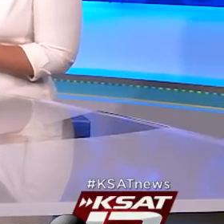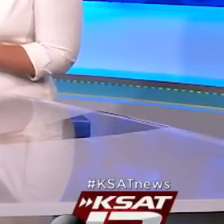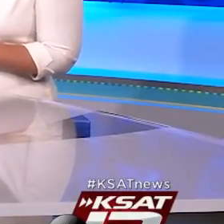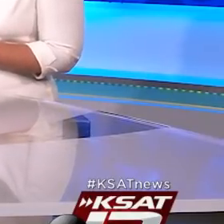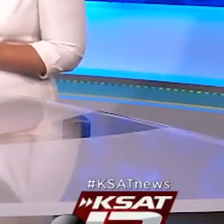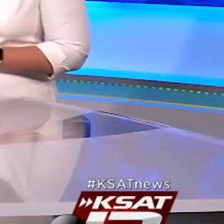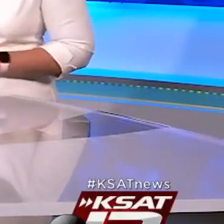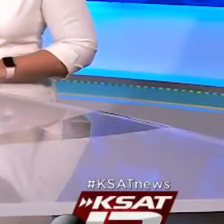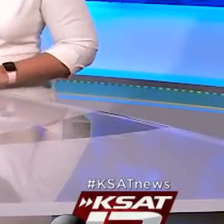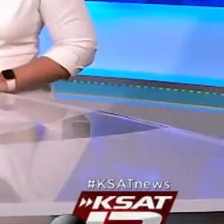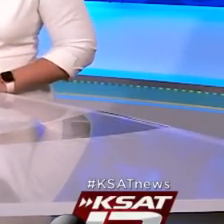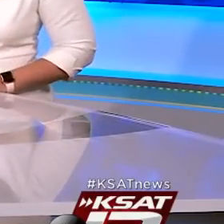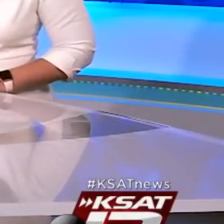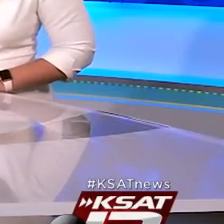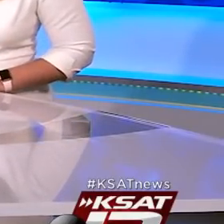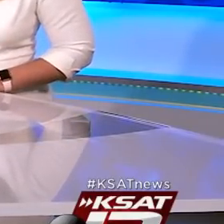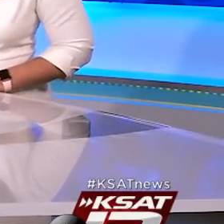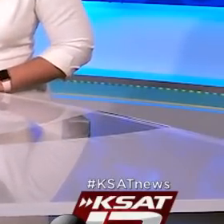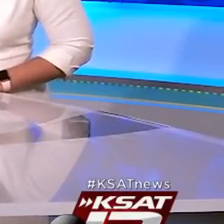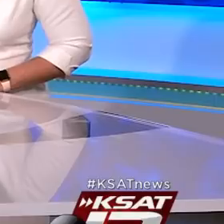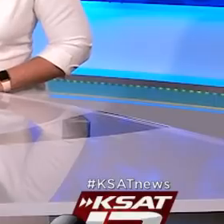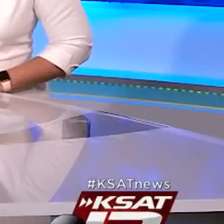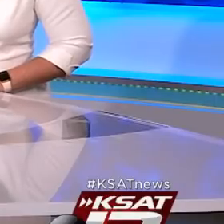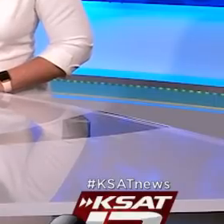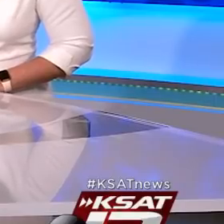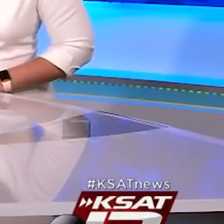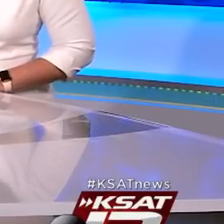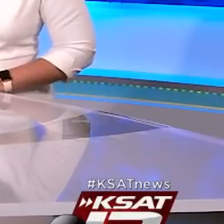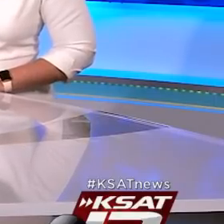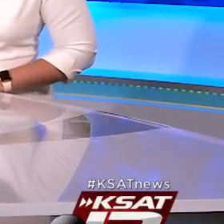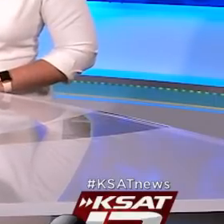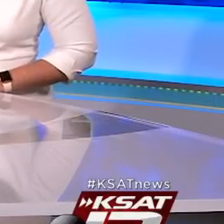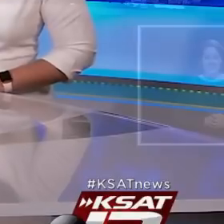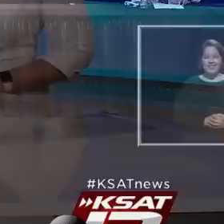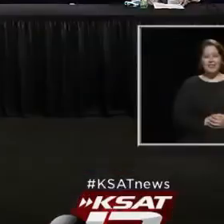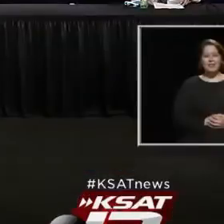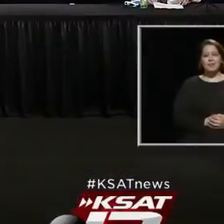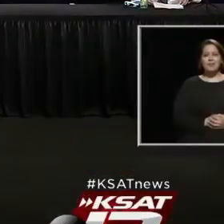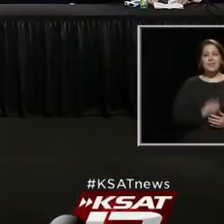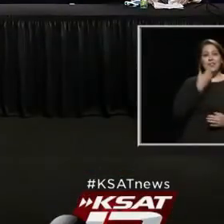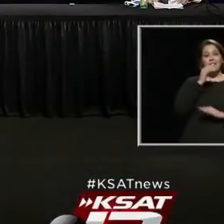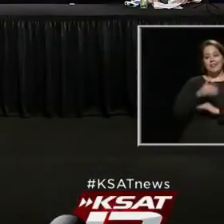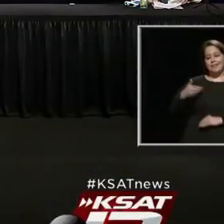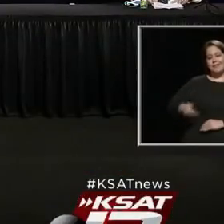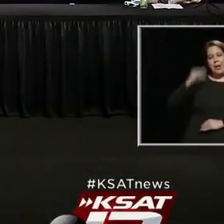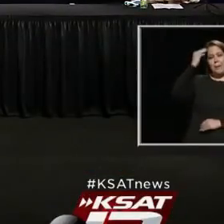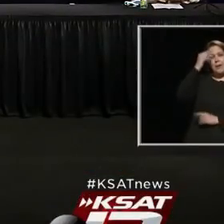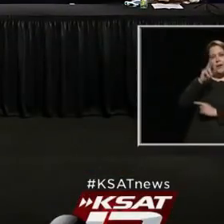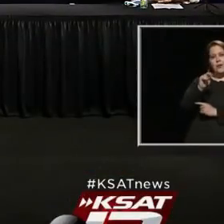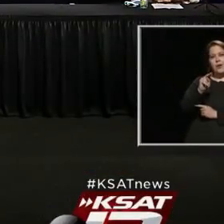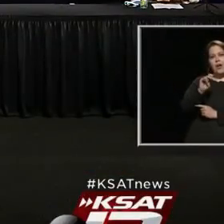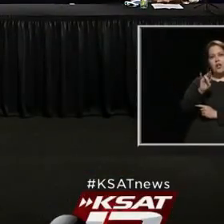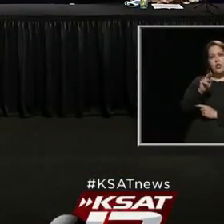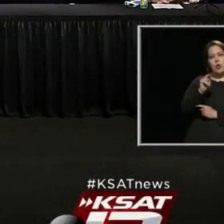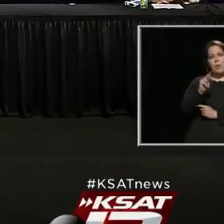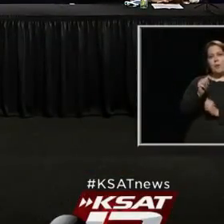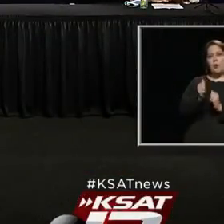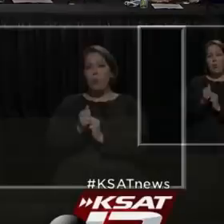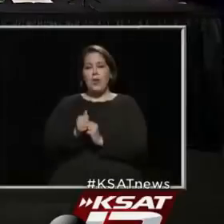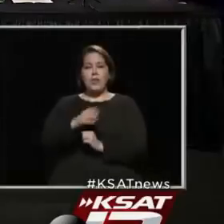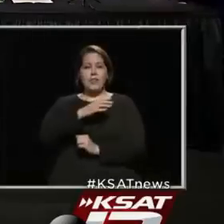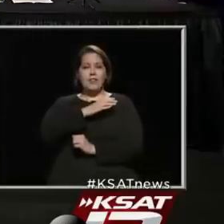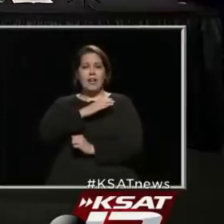-19. Yep. Let's go to City Hall right now where we are expecting to hear from Mayor Ron Nuremberg and County Judge Nelson Wolf. County